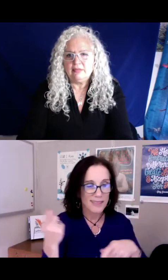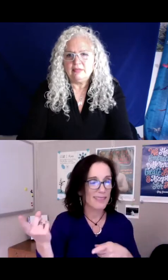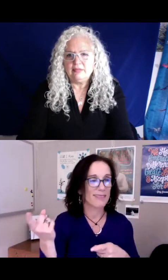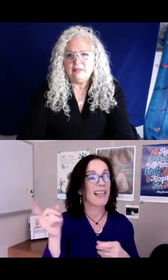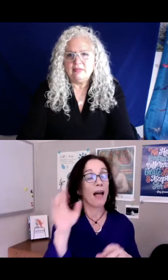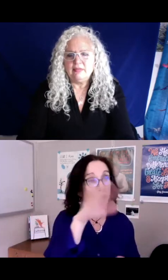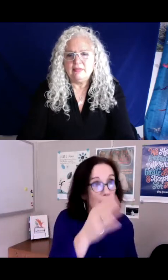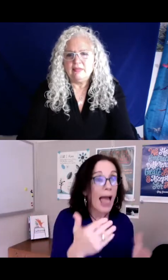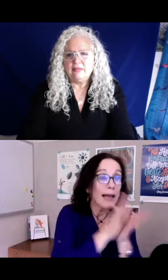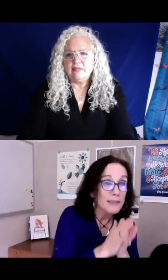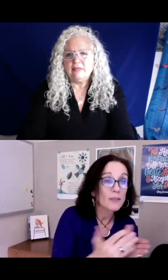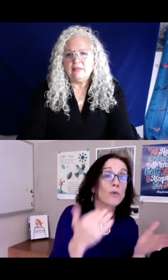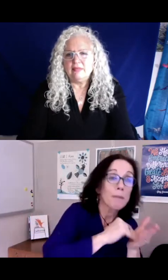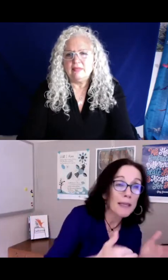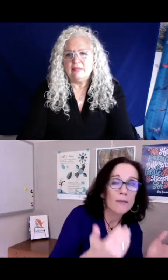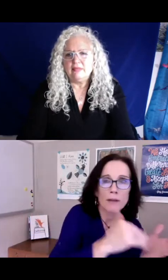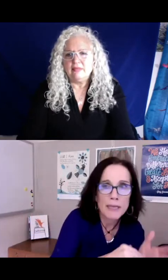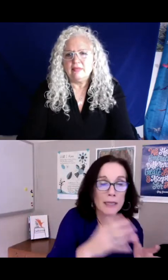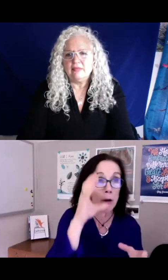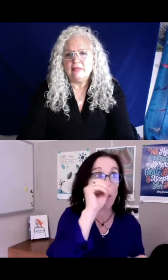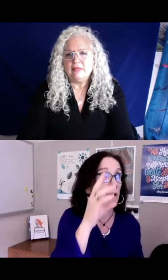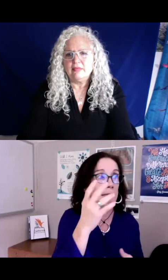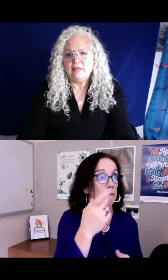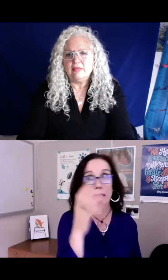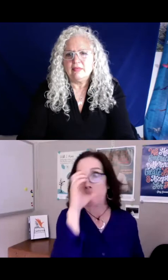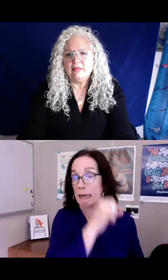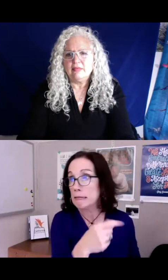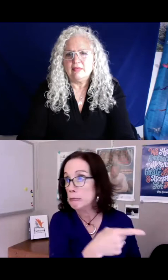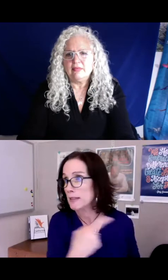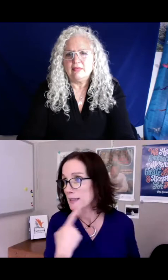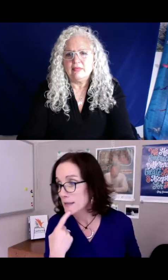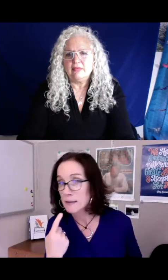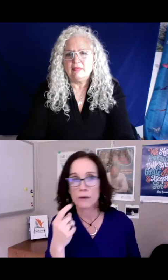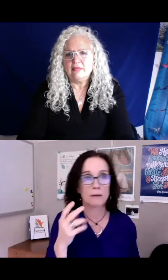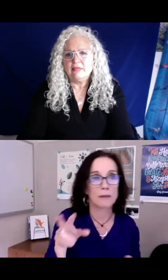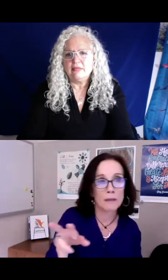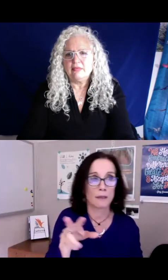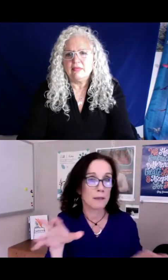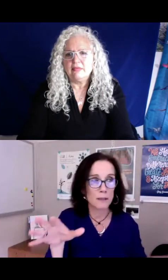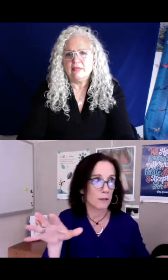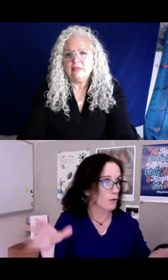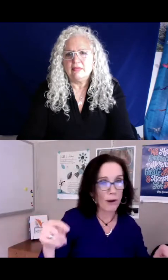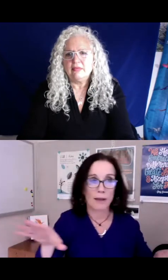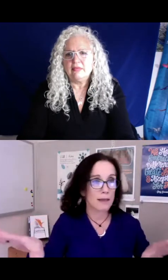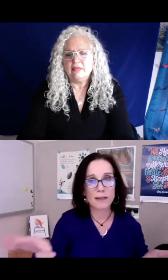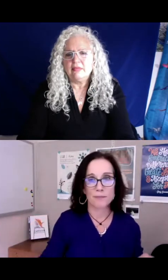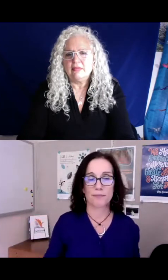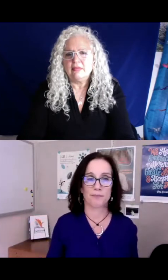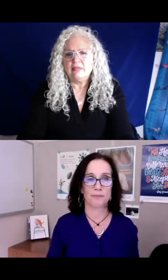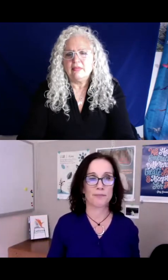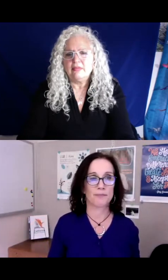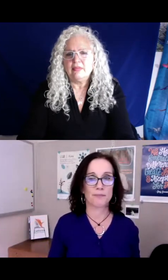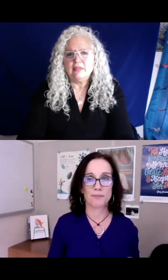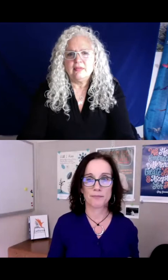looking. And so they have to ask to repeat, you know, I missed, what did you say? And they, you